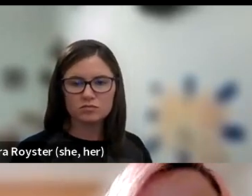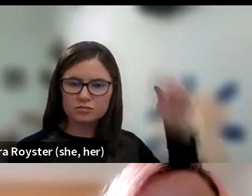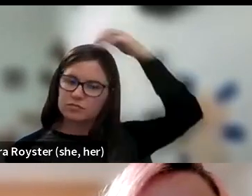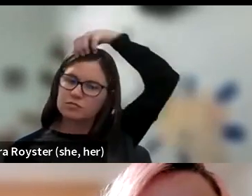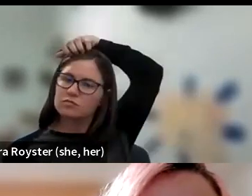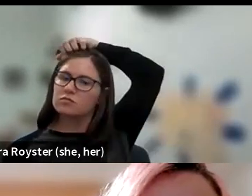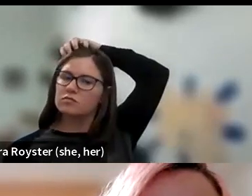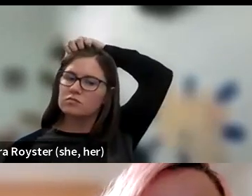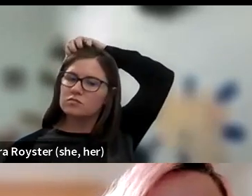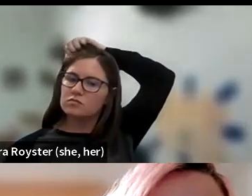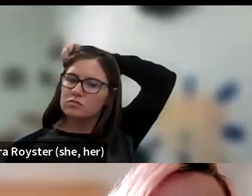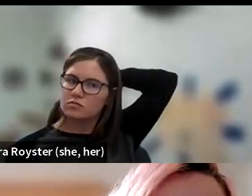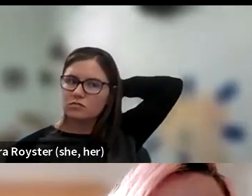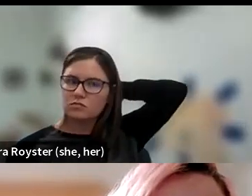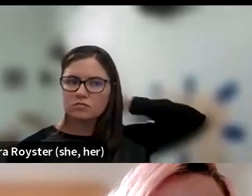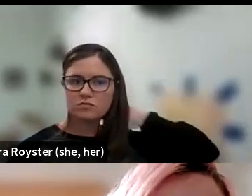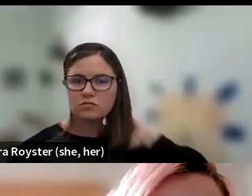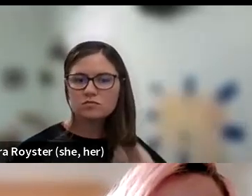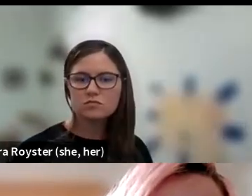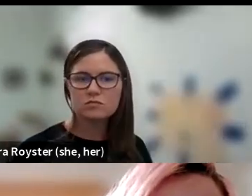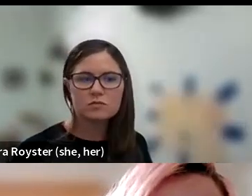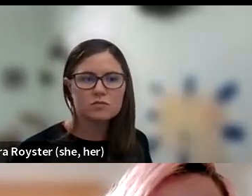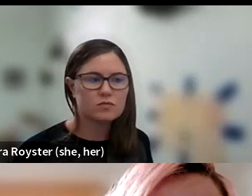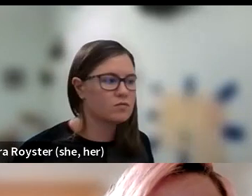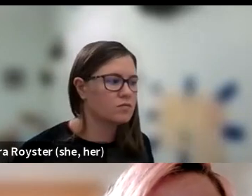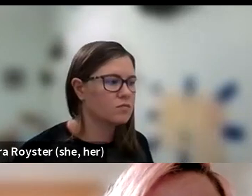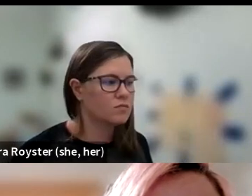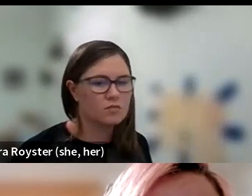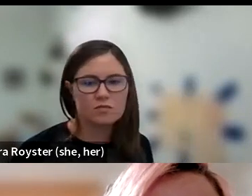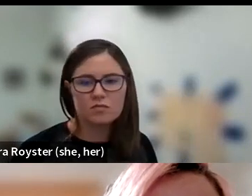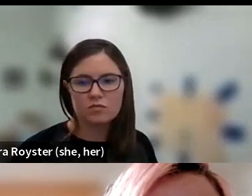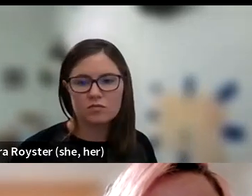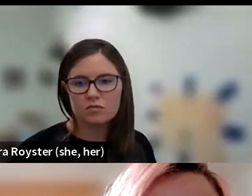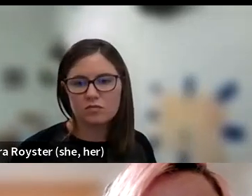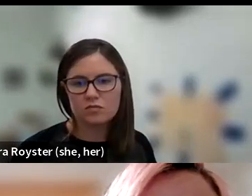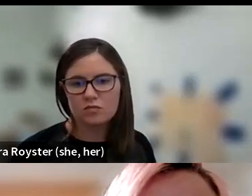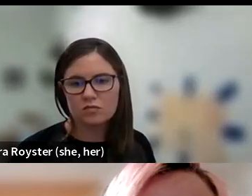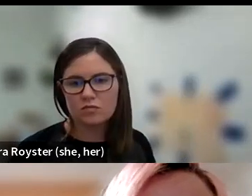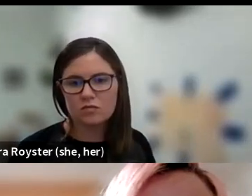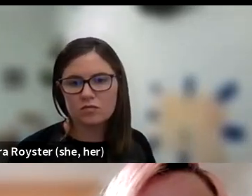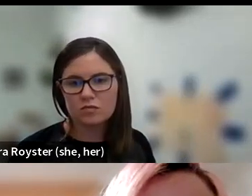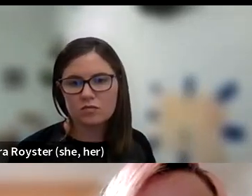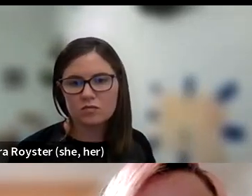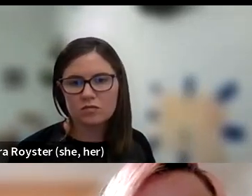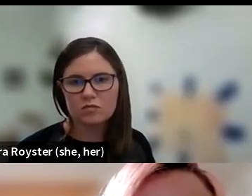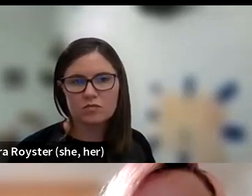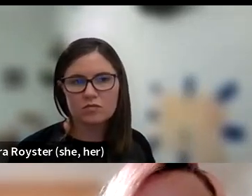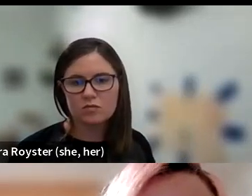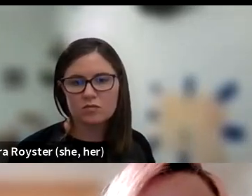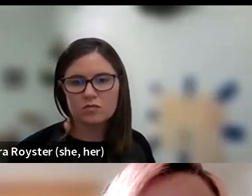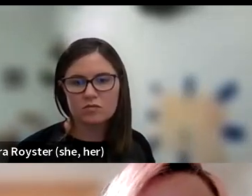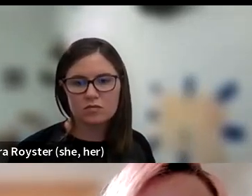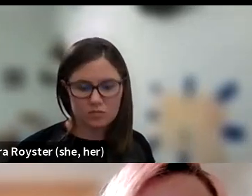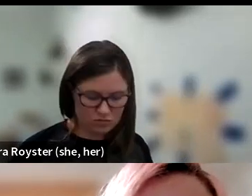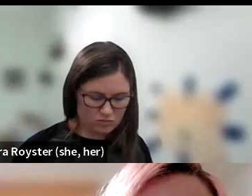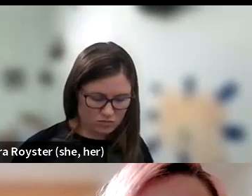disability, that if they don't even have that fair understanding down, how are they expected to properly educate, you know, their